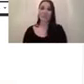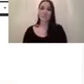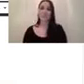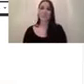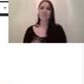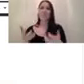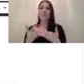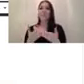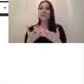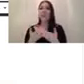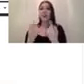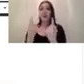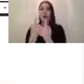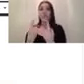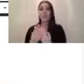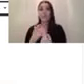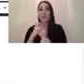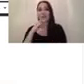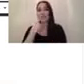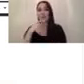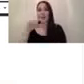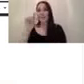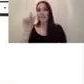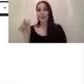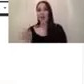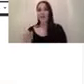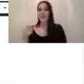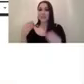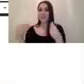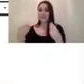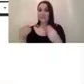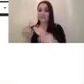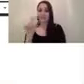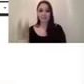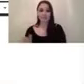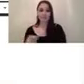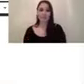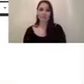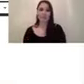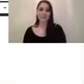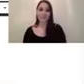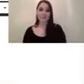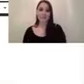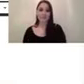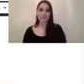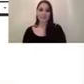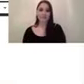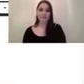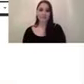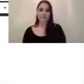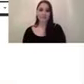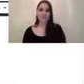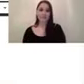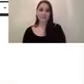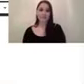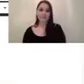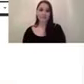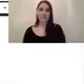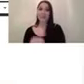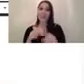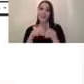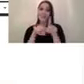bend, okay, so to speak, how the objects will bend depending on the image